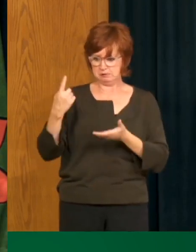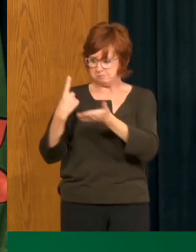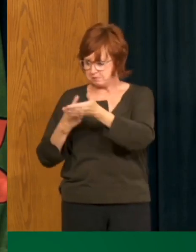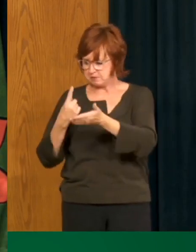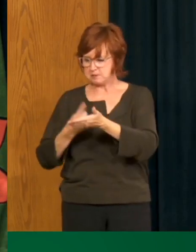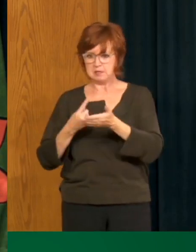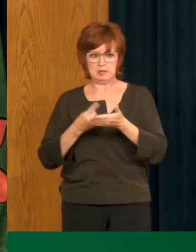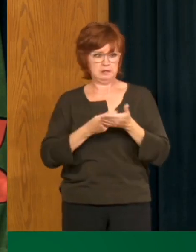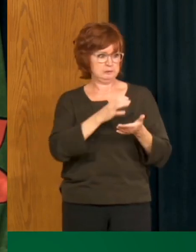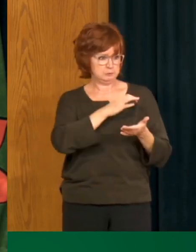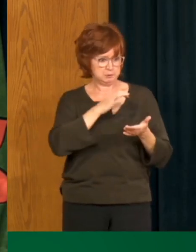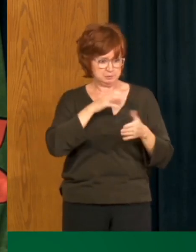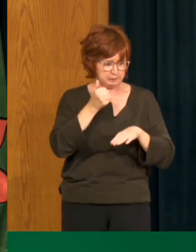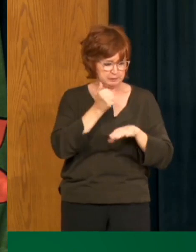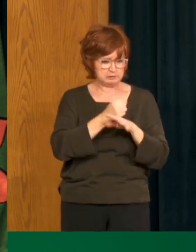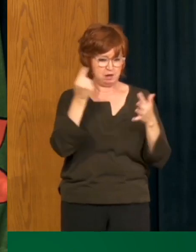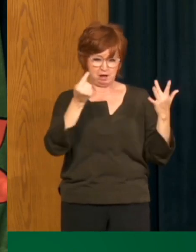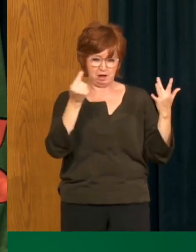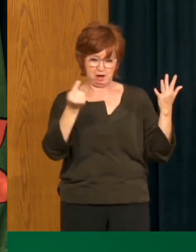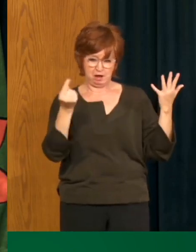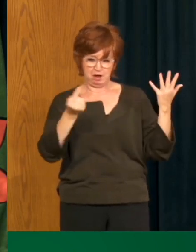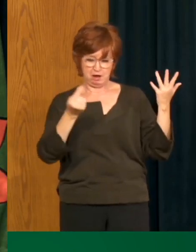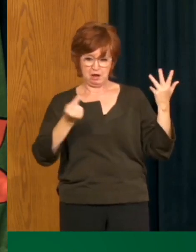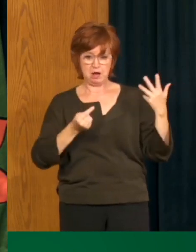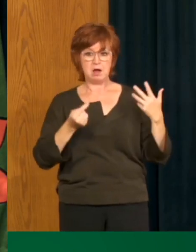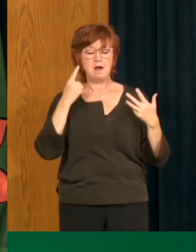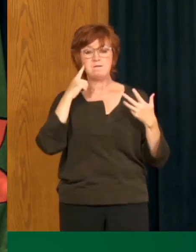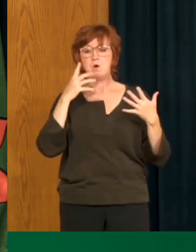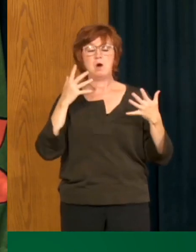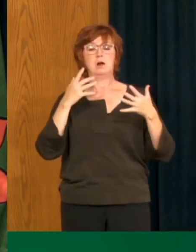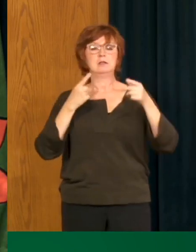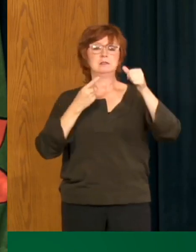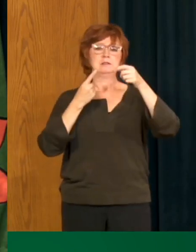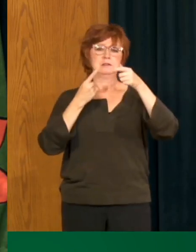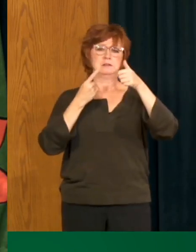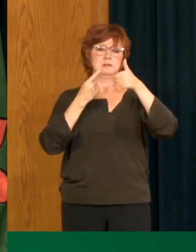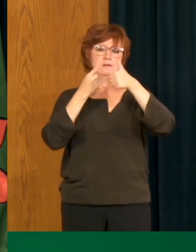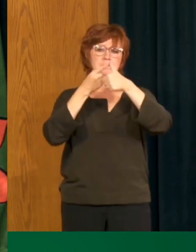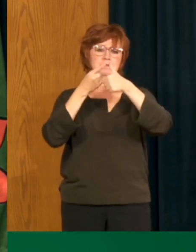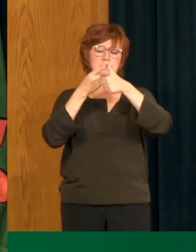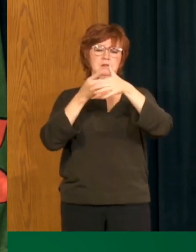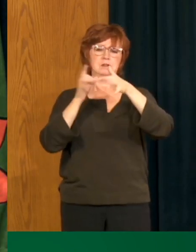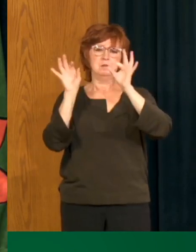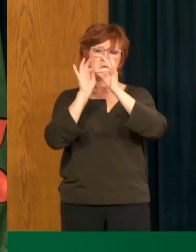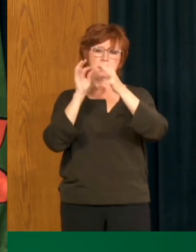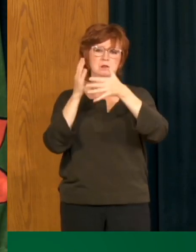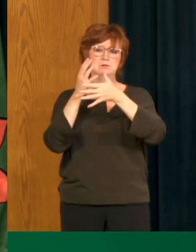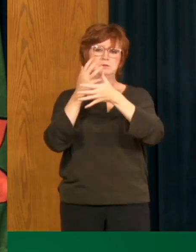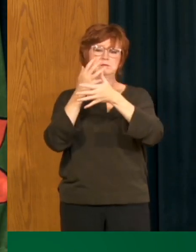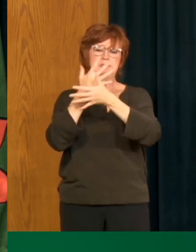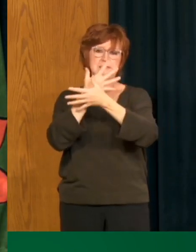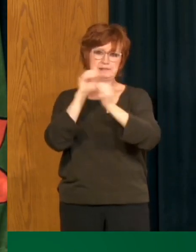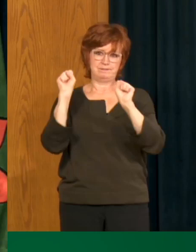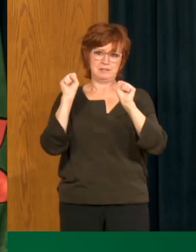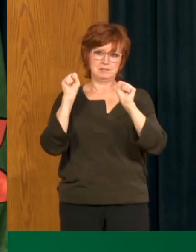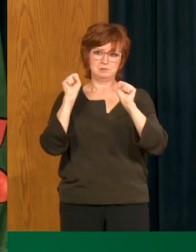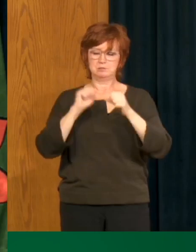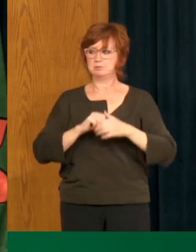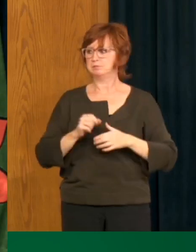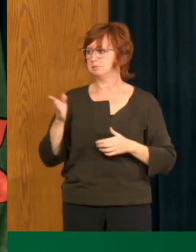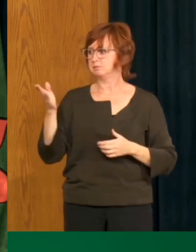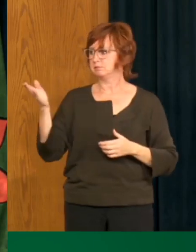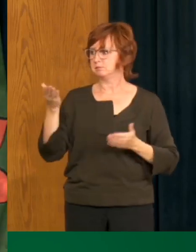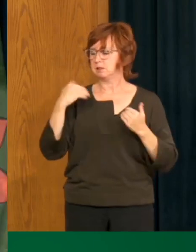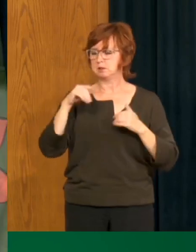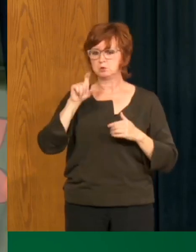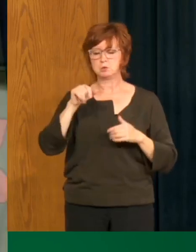to school as safely as possible this fall. And it started with identifying and learning what other jurisdictions are doing. We'll take our